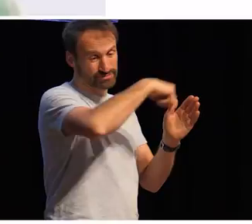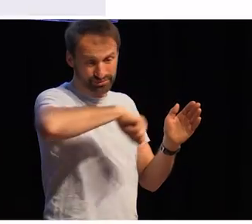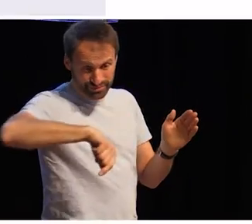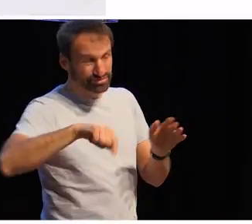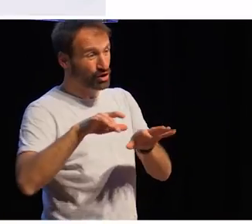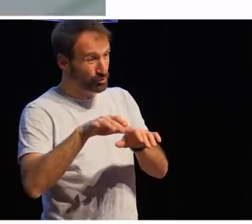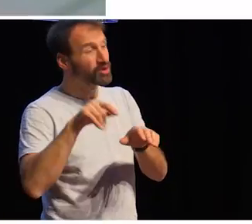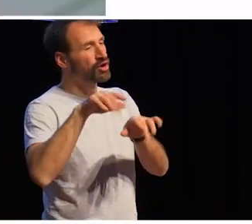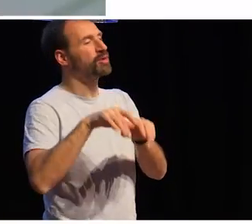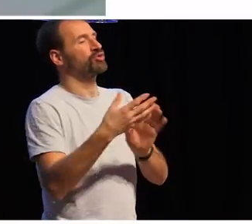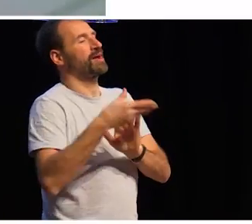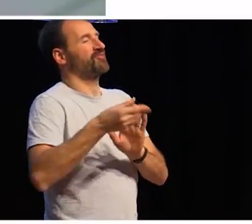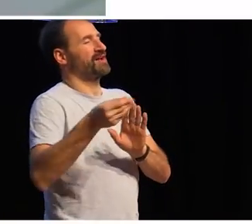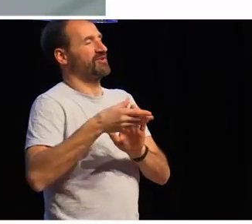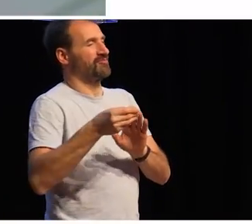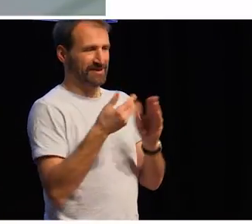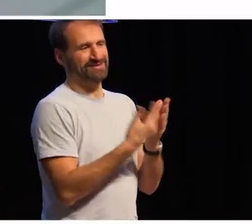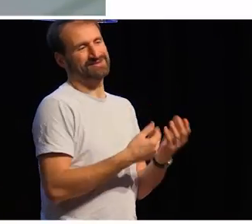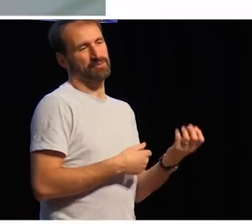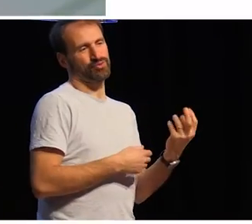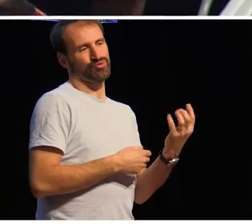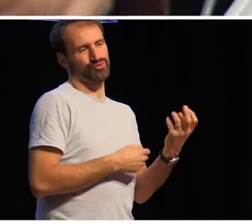So I'm going to blow on it.